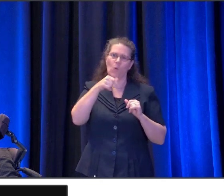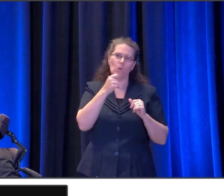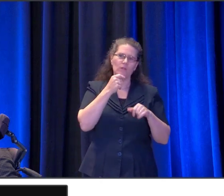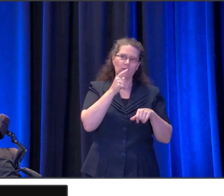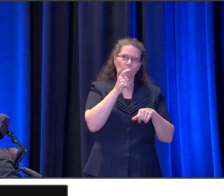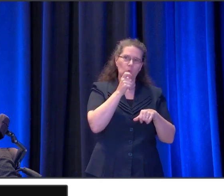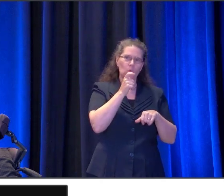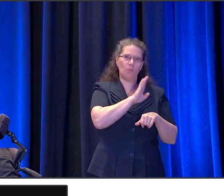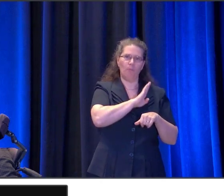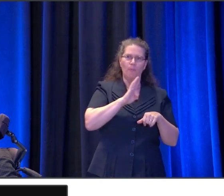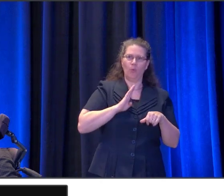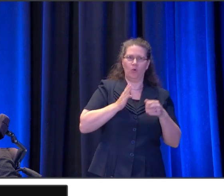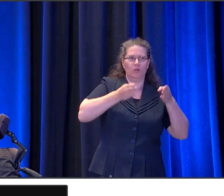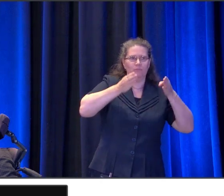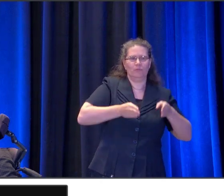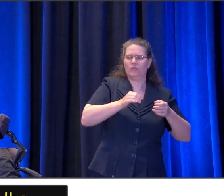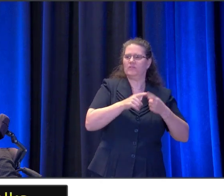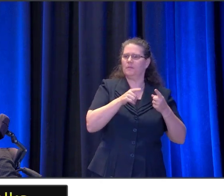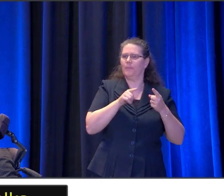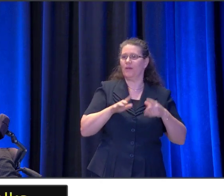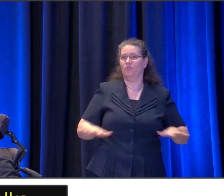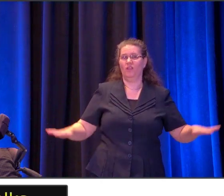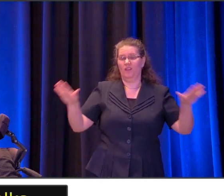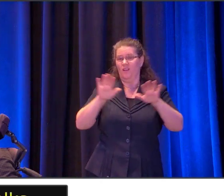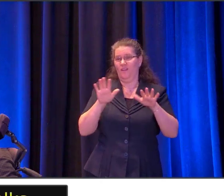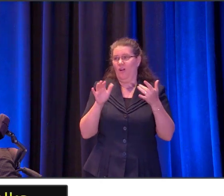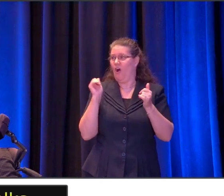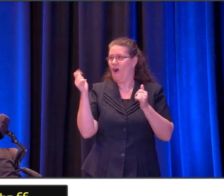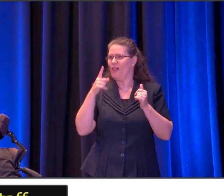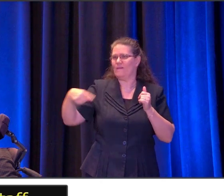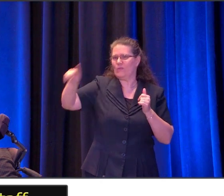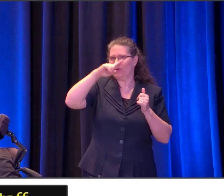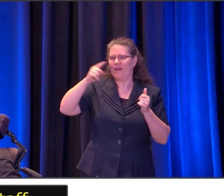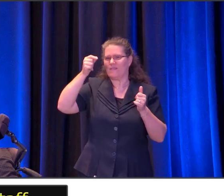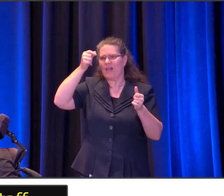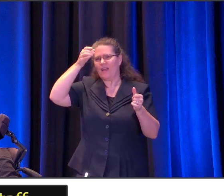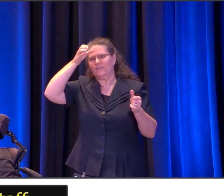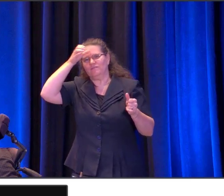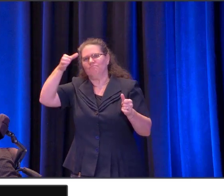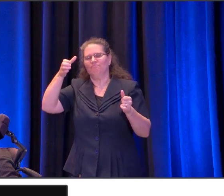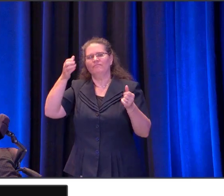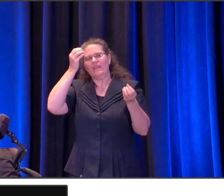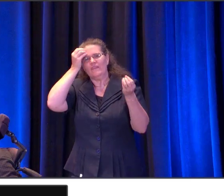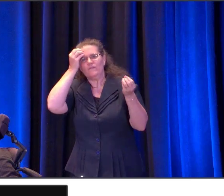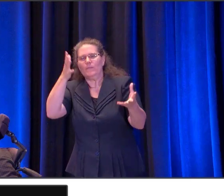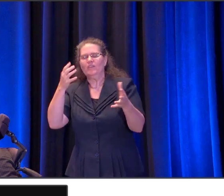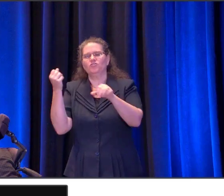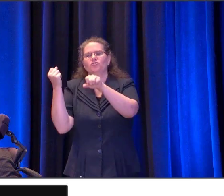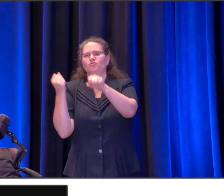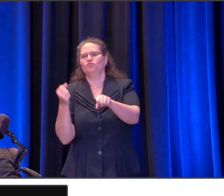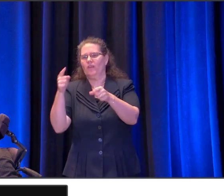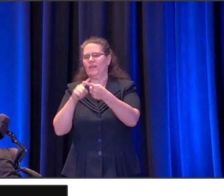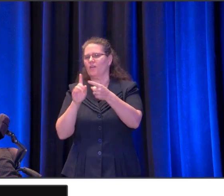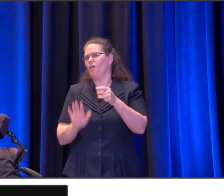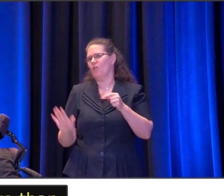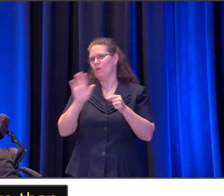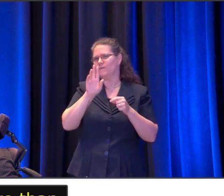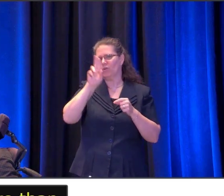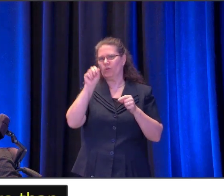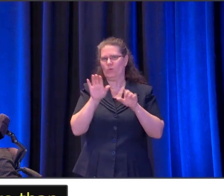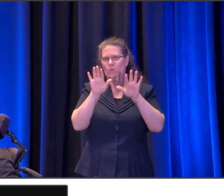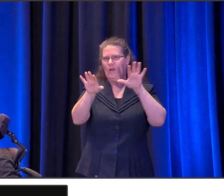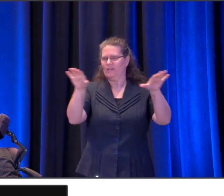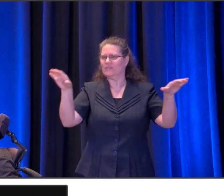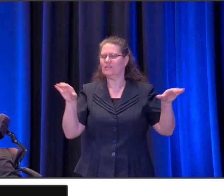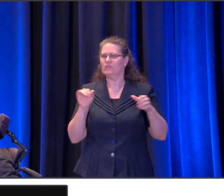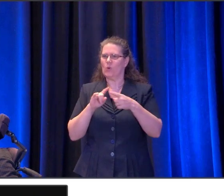staff. Our strength, our knowledge is throughout the whole nation, and we got to tap into that even more than we have, right? We've done a lot of work. We continue to do it, but we've